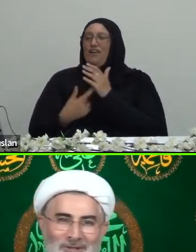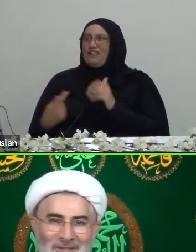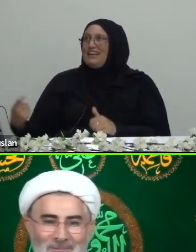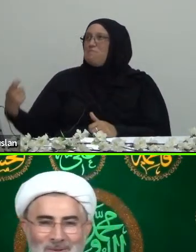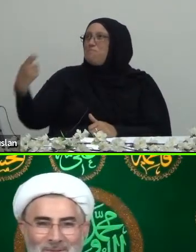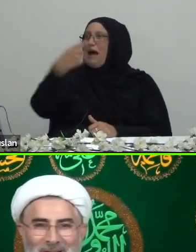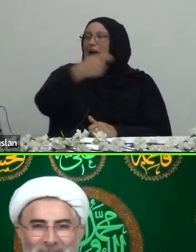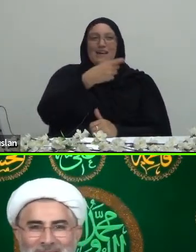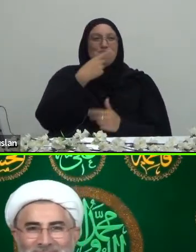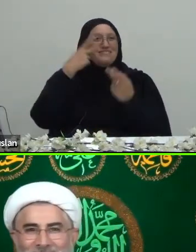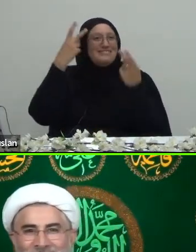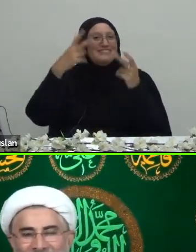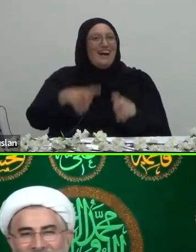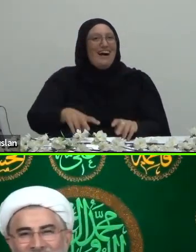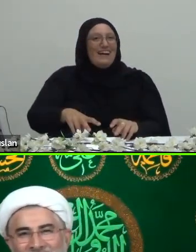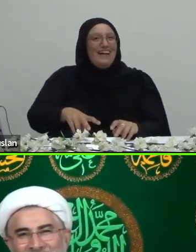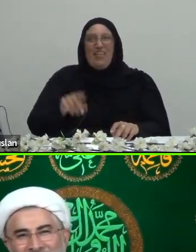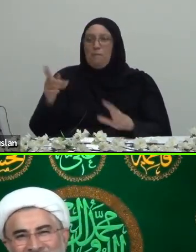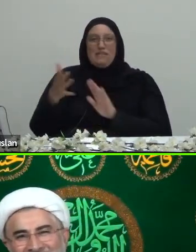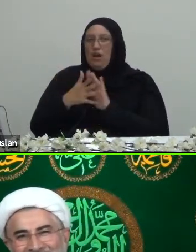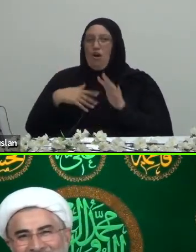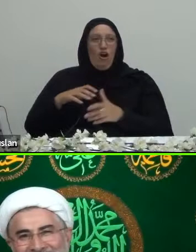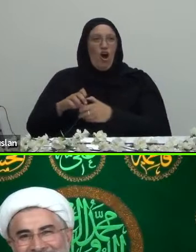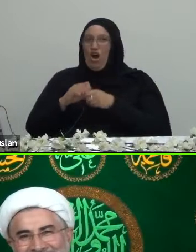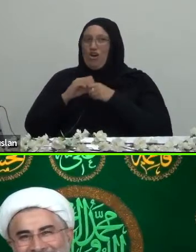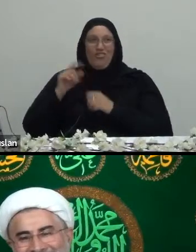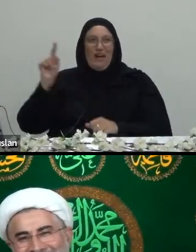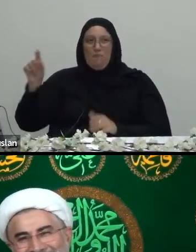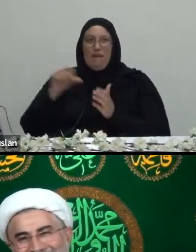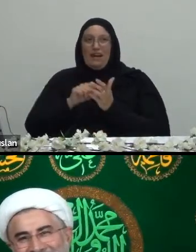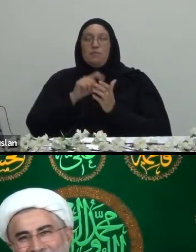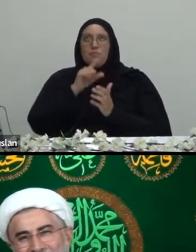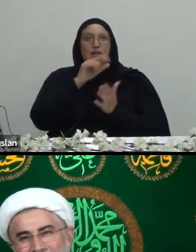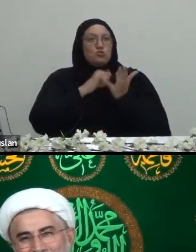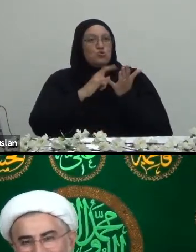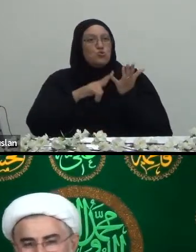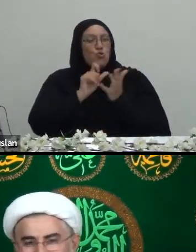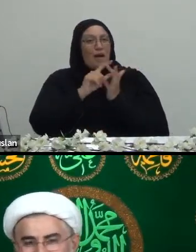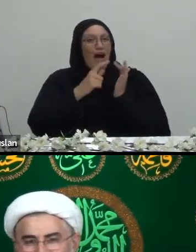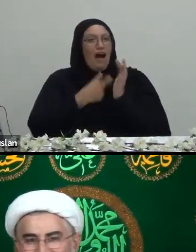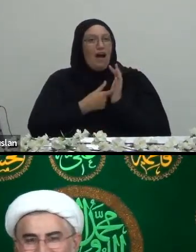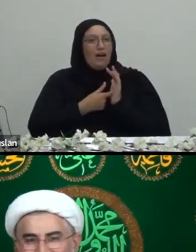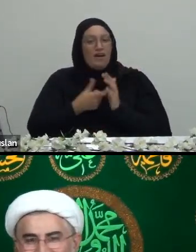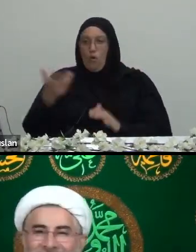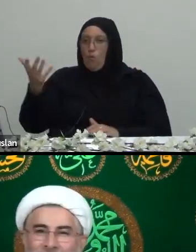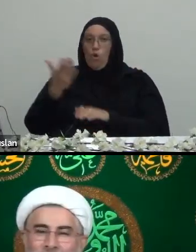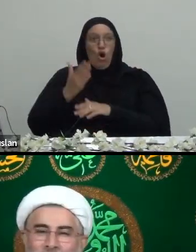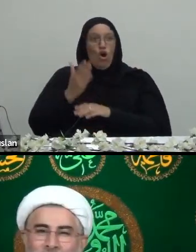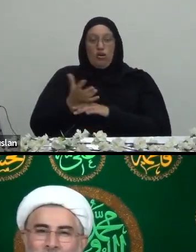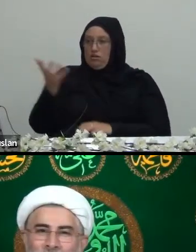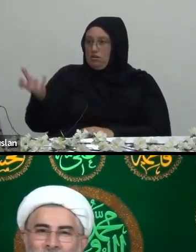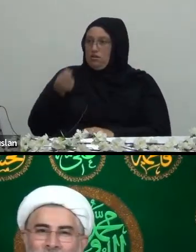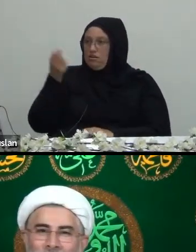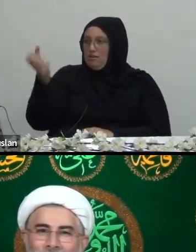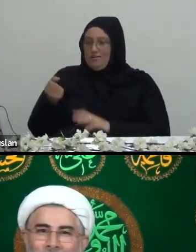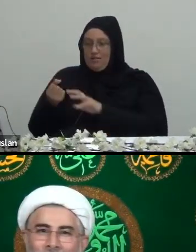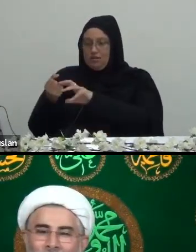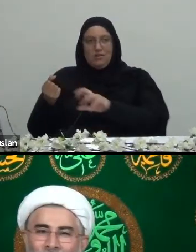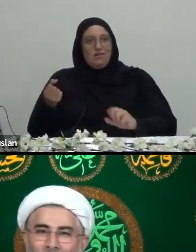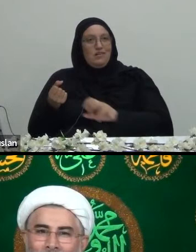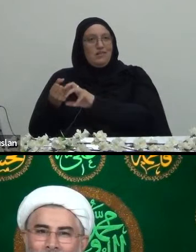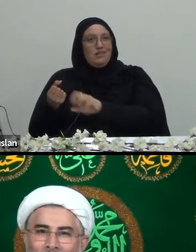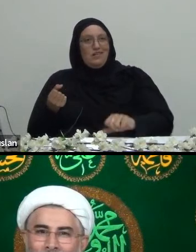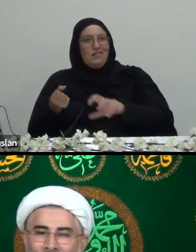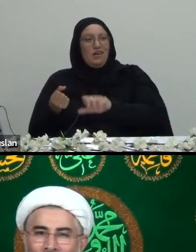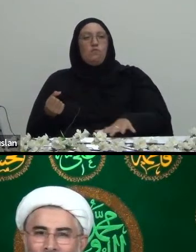Sorry, Brother Mohammed, if you can repeat your question now. Okay? No, look, that's perfectly fine, and I'm glad you mentioned the